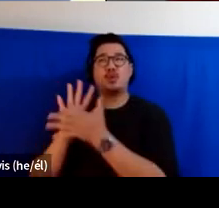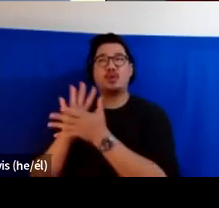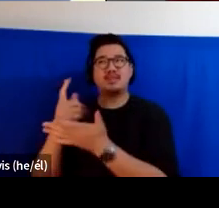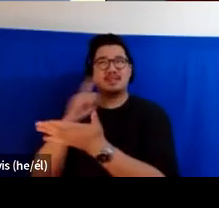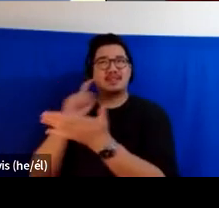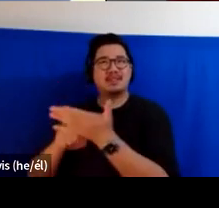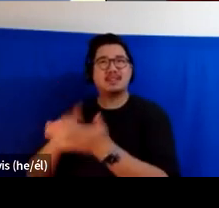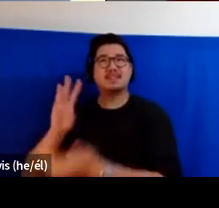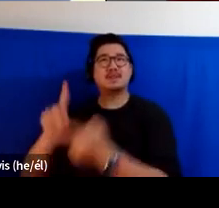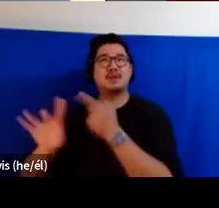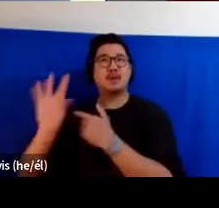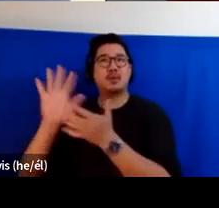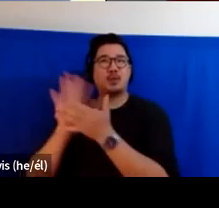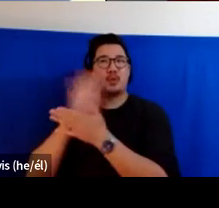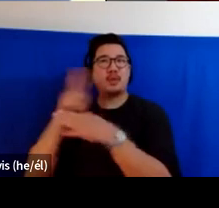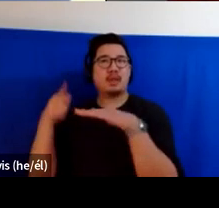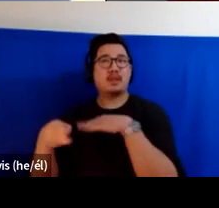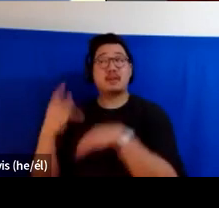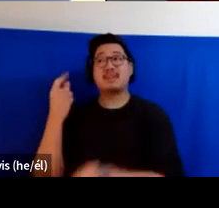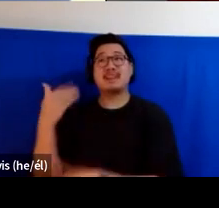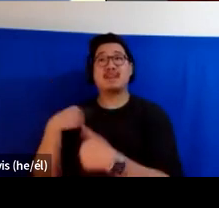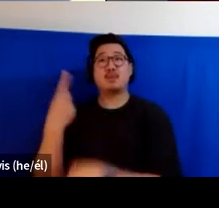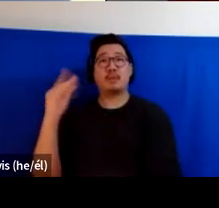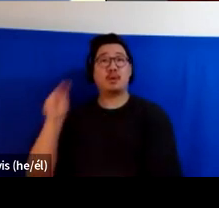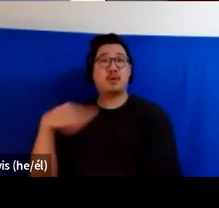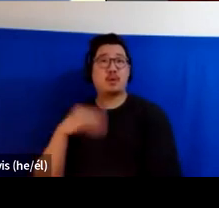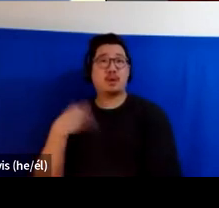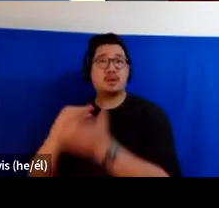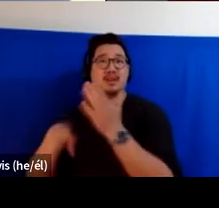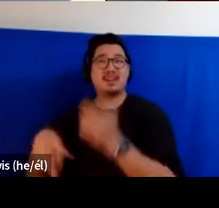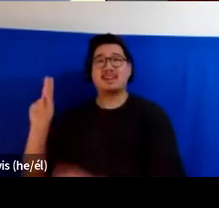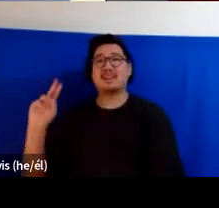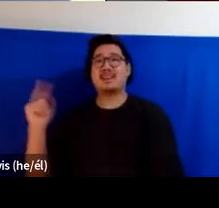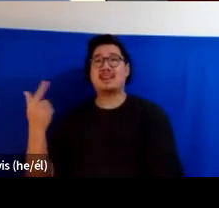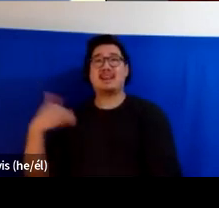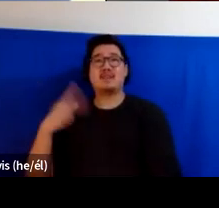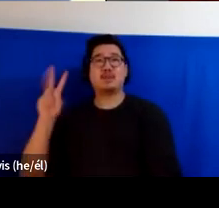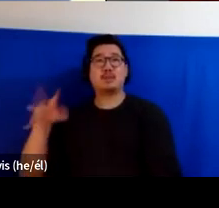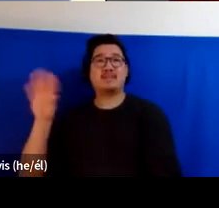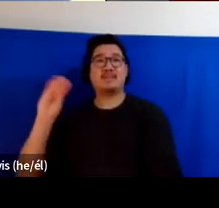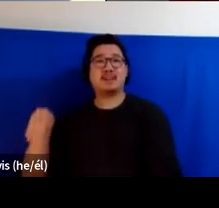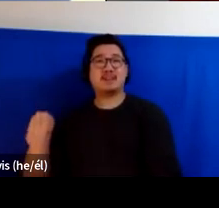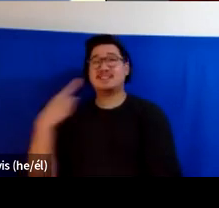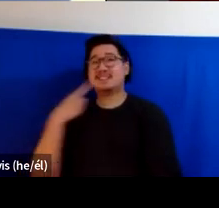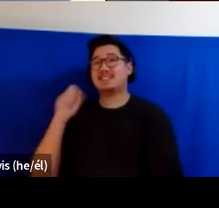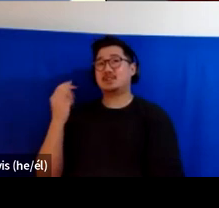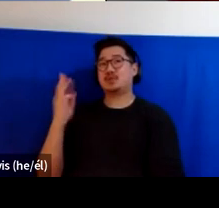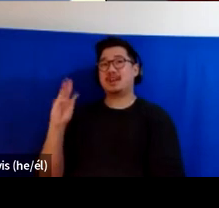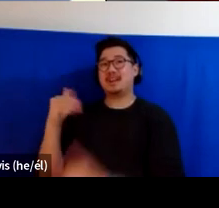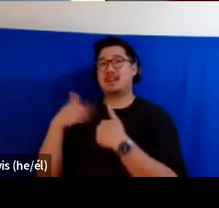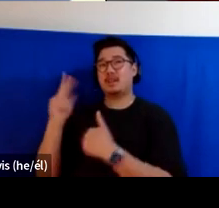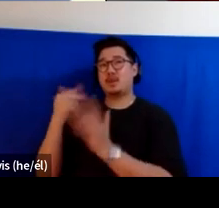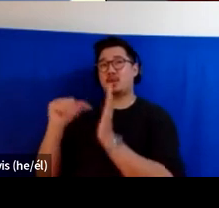cut the trotter has one percent white students and the king has 2.5 the shaw school recently had a third grade classroom